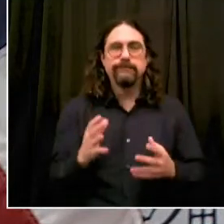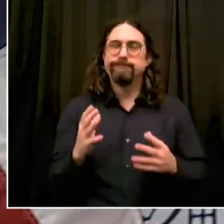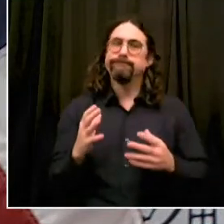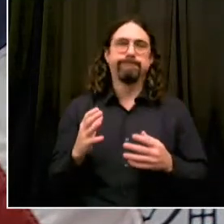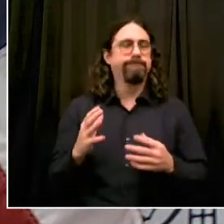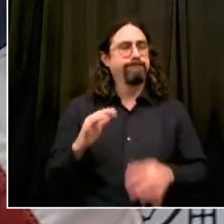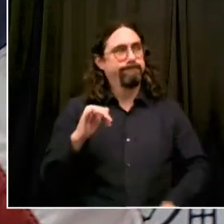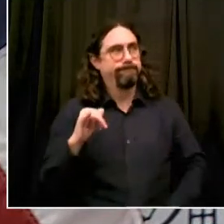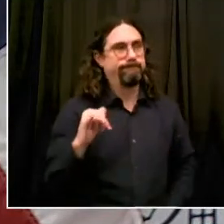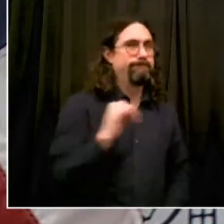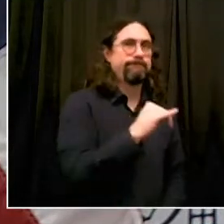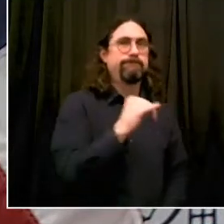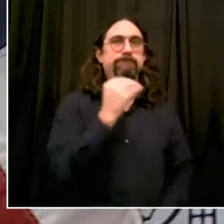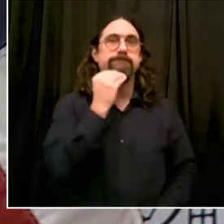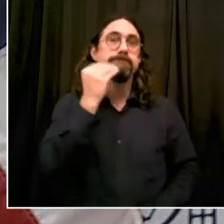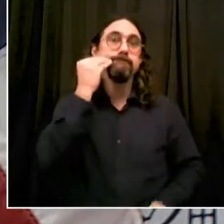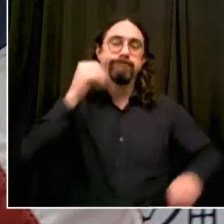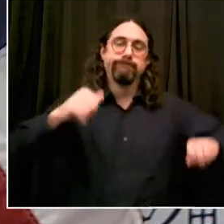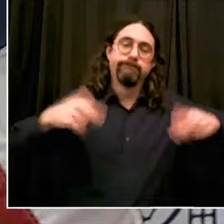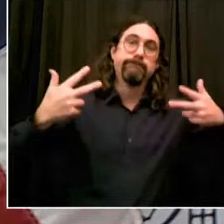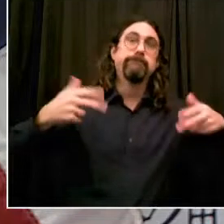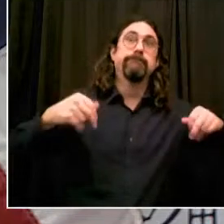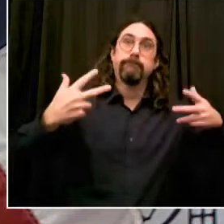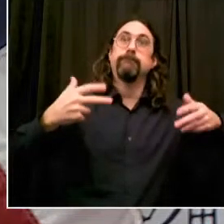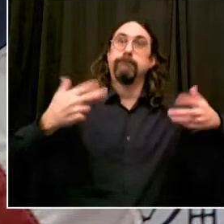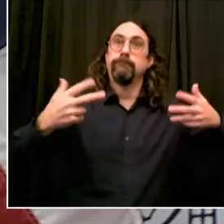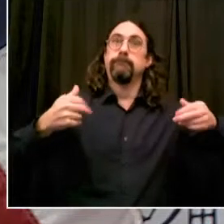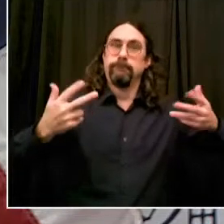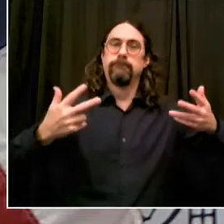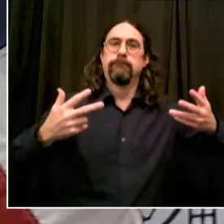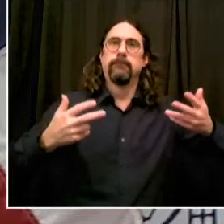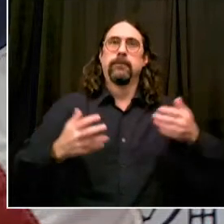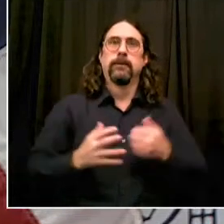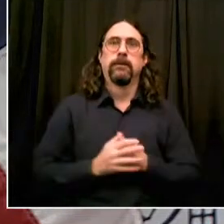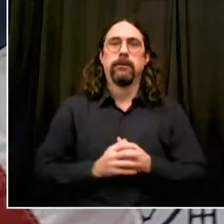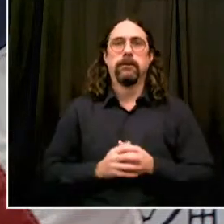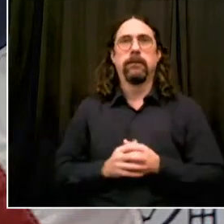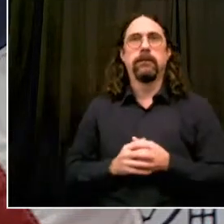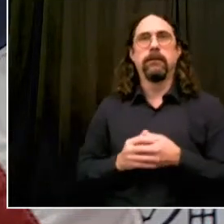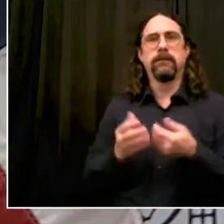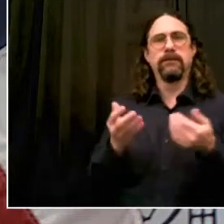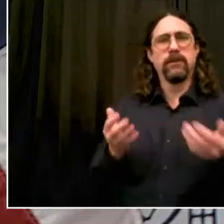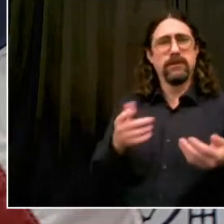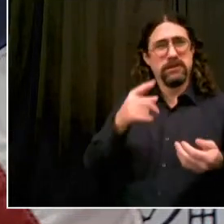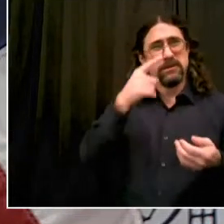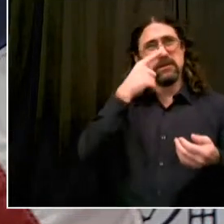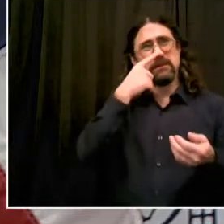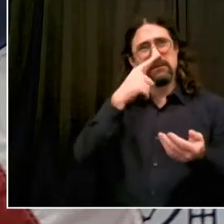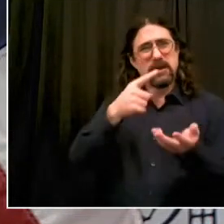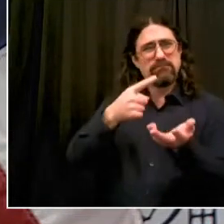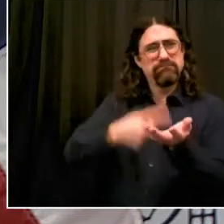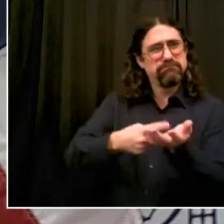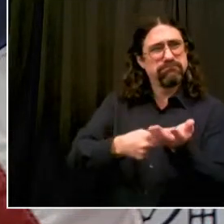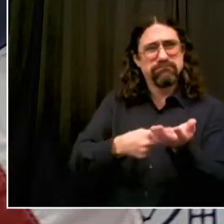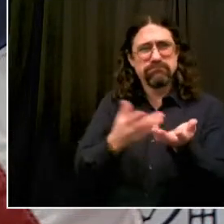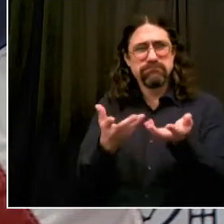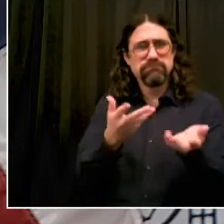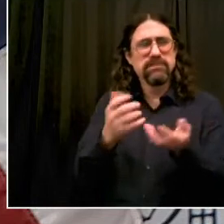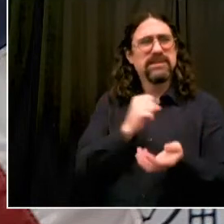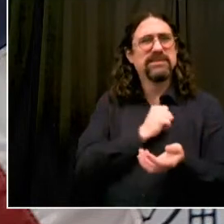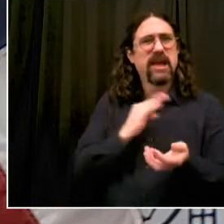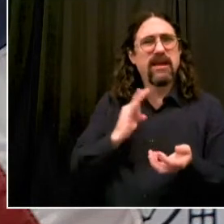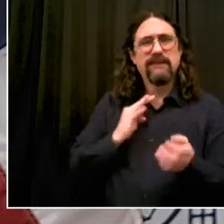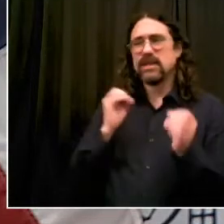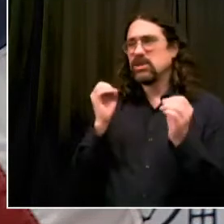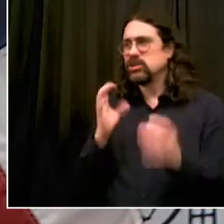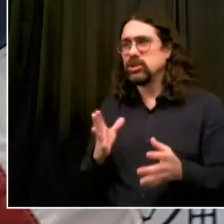5-day-a-week instruction, it actually will simplify things in the schools. And I think teachers and certainly both of the